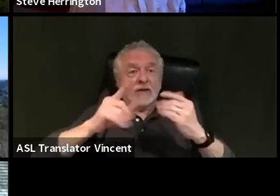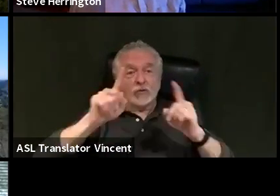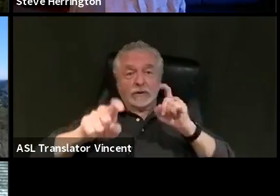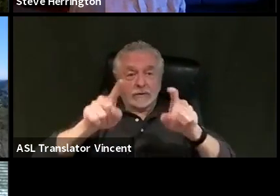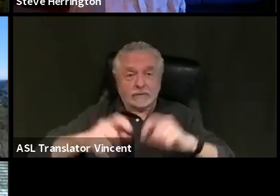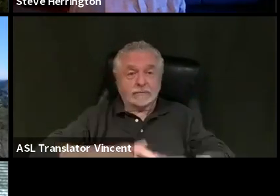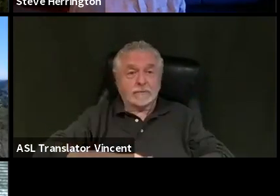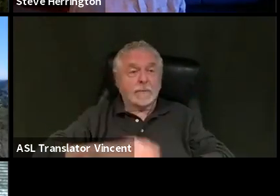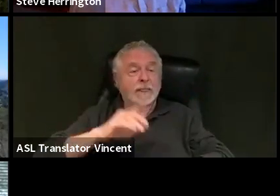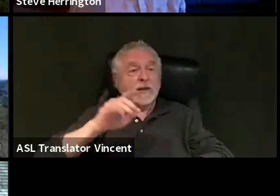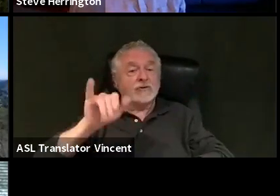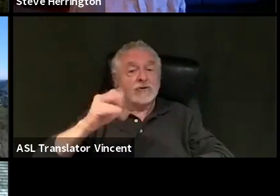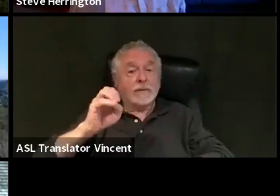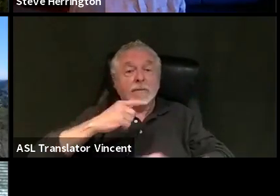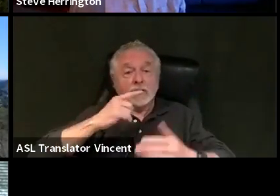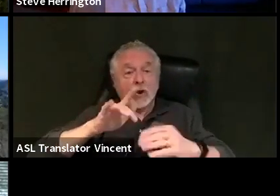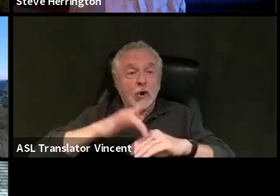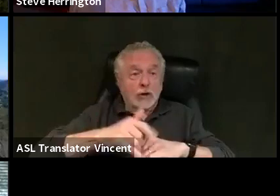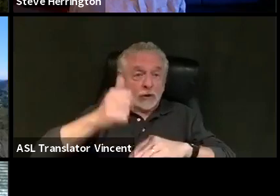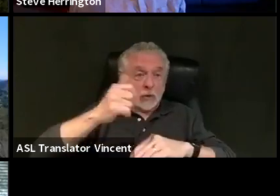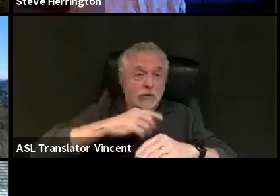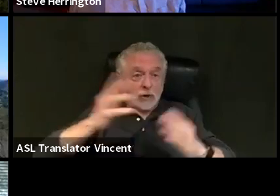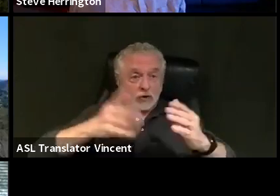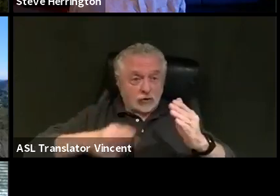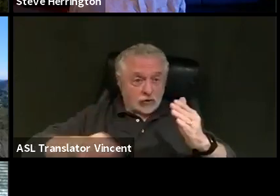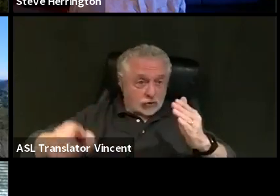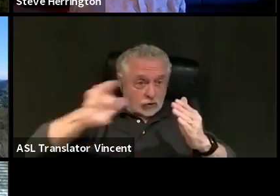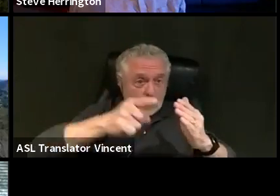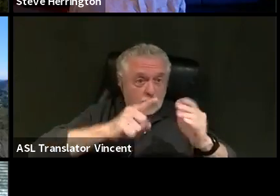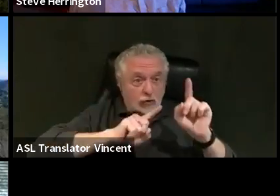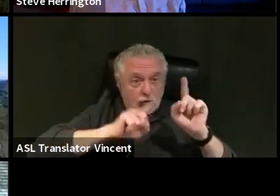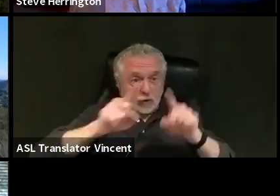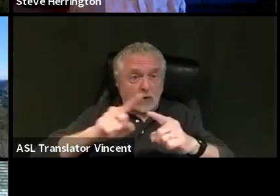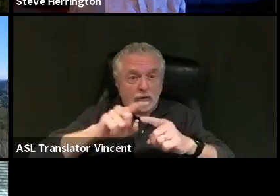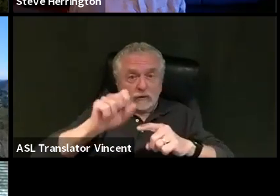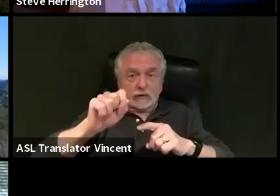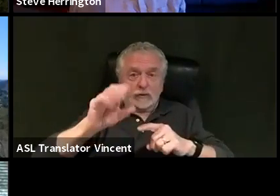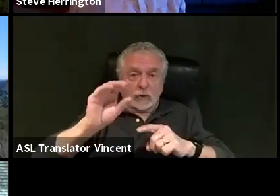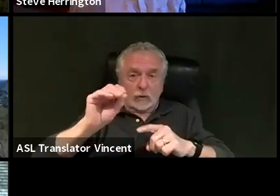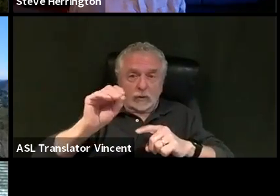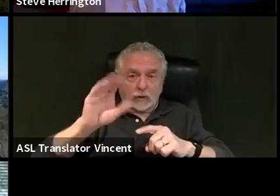questions. As Jamie mentioned earlier, we encourage you all to go to